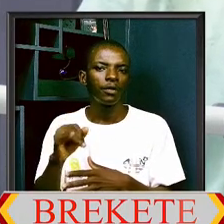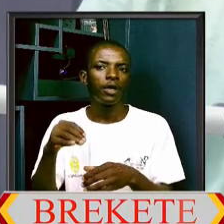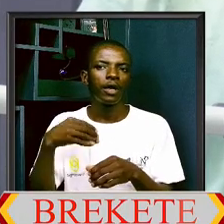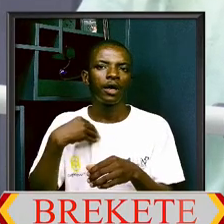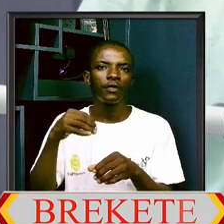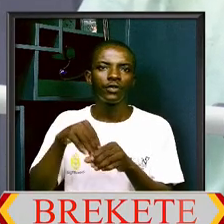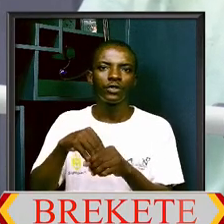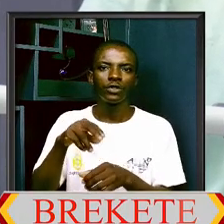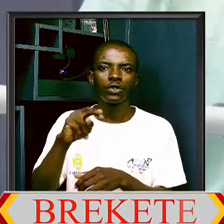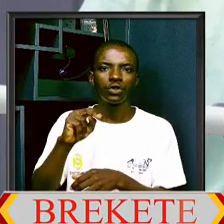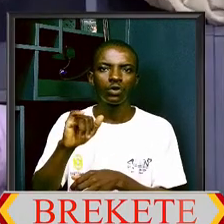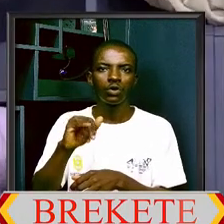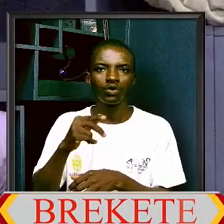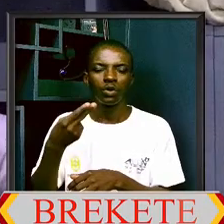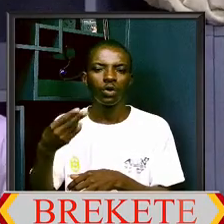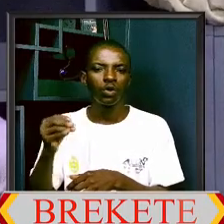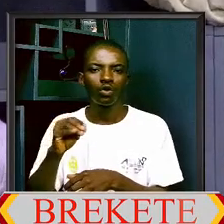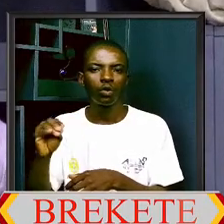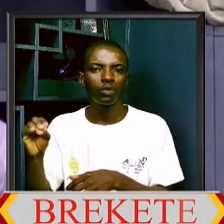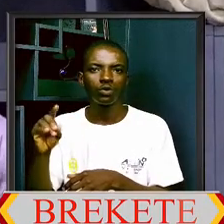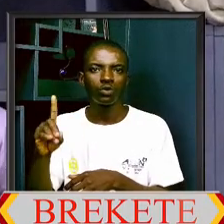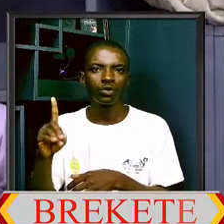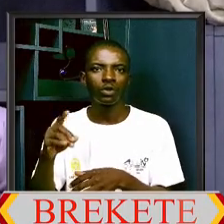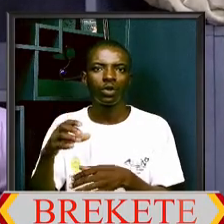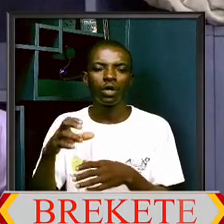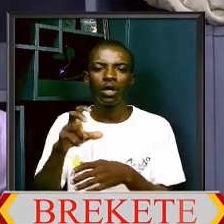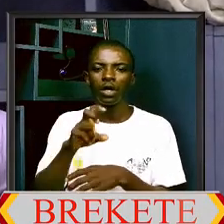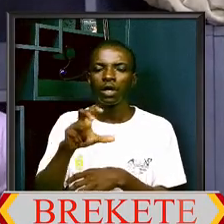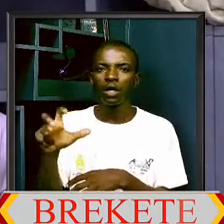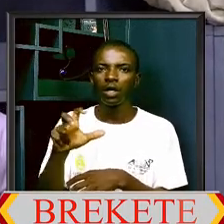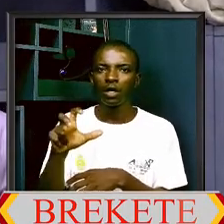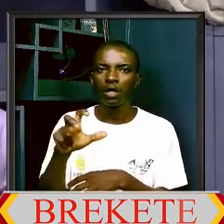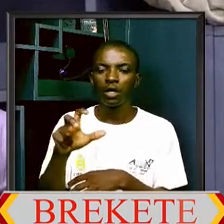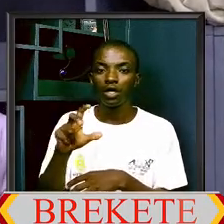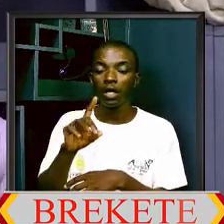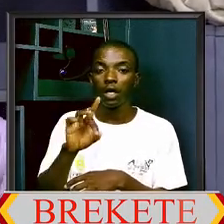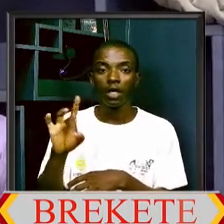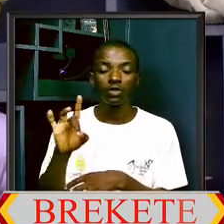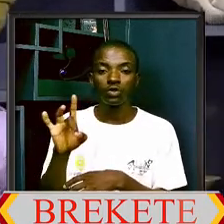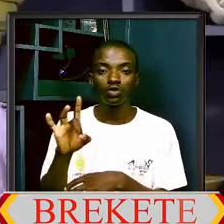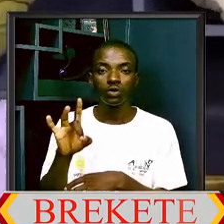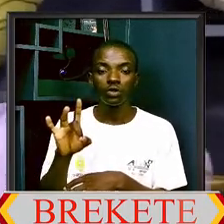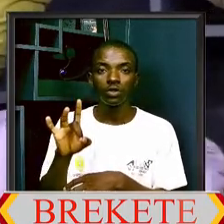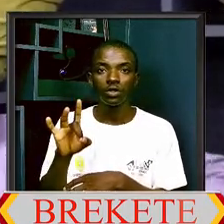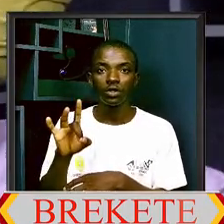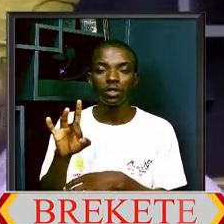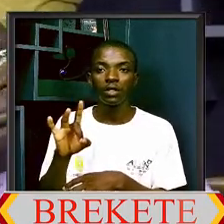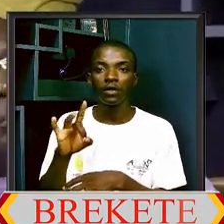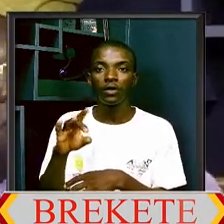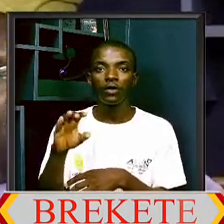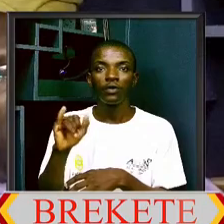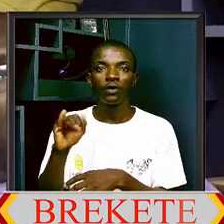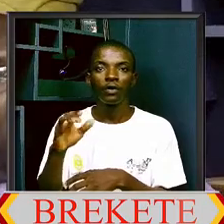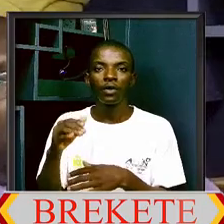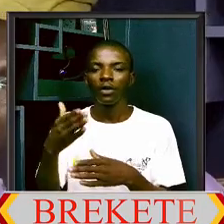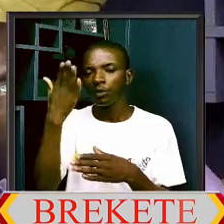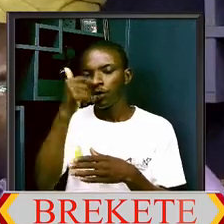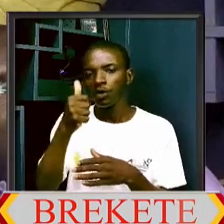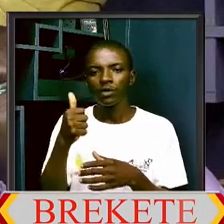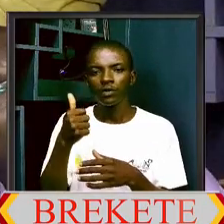hadwood award up to 800 F so came